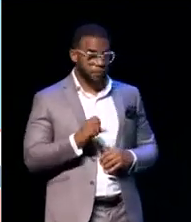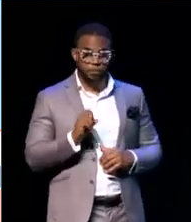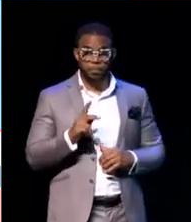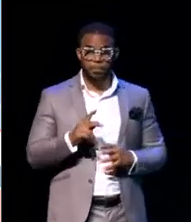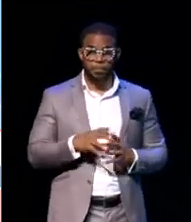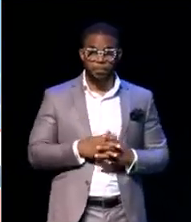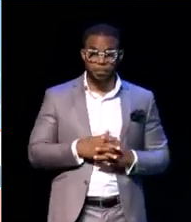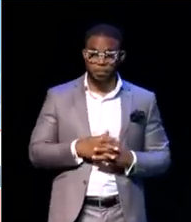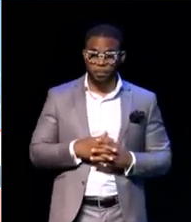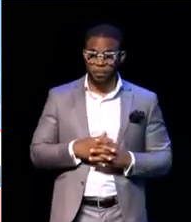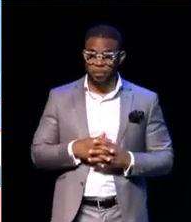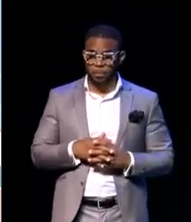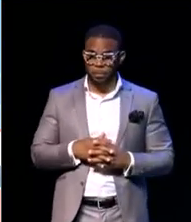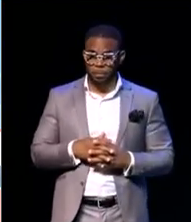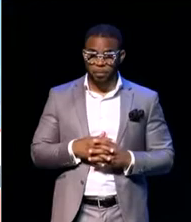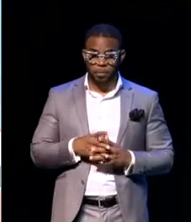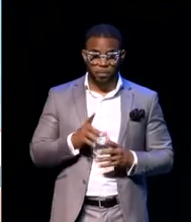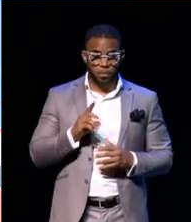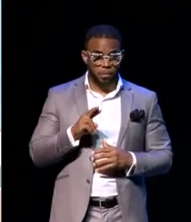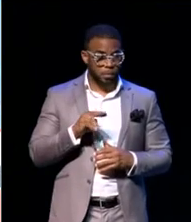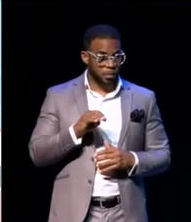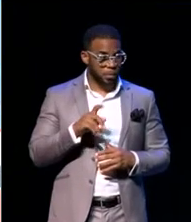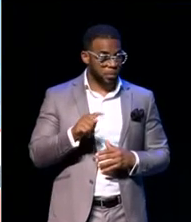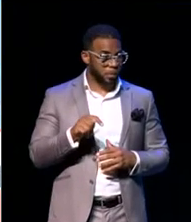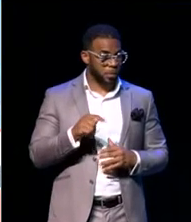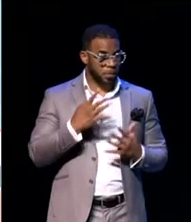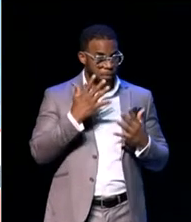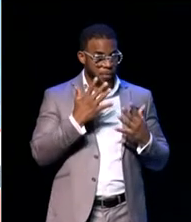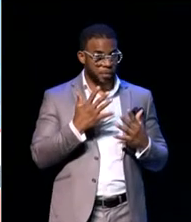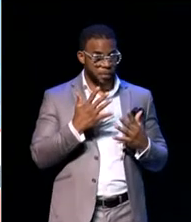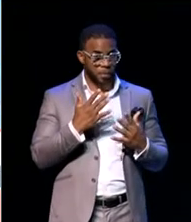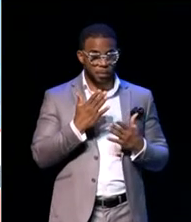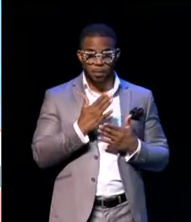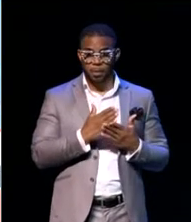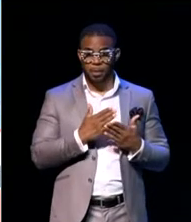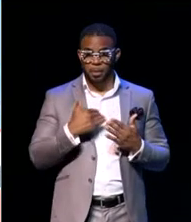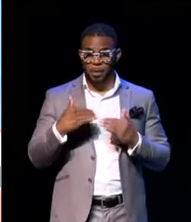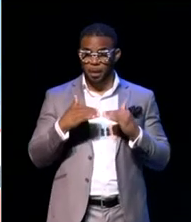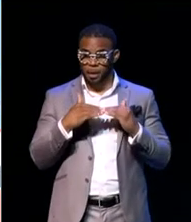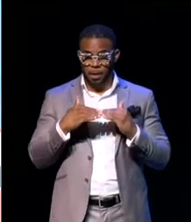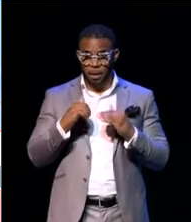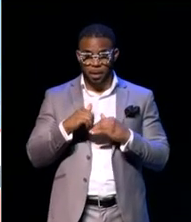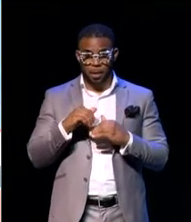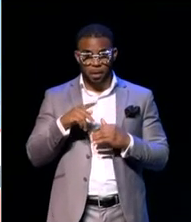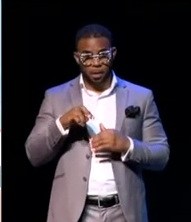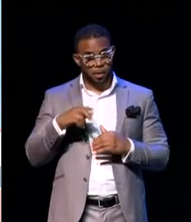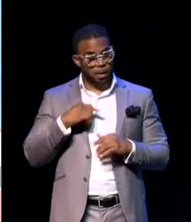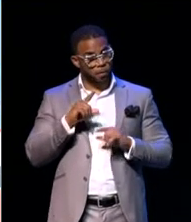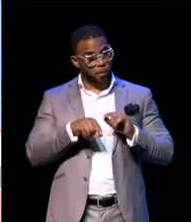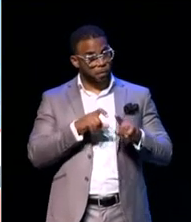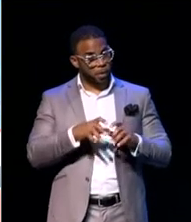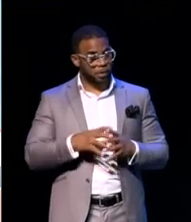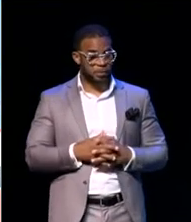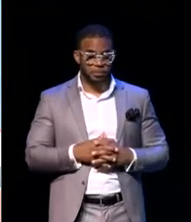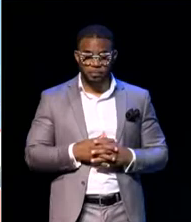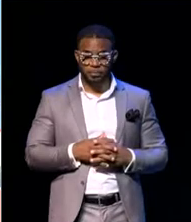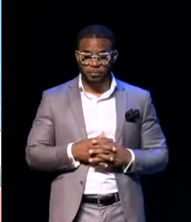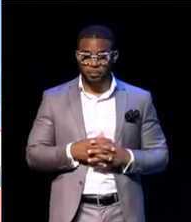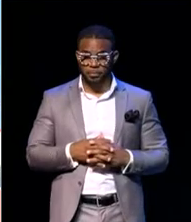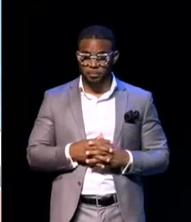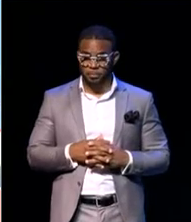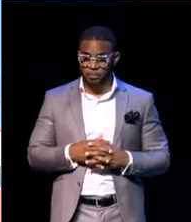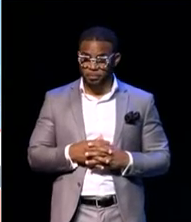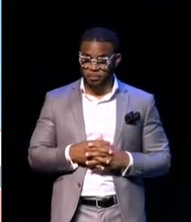Okay. Dr. Nesbitt, unfortunately, some of my colleagues in the press have questions, and